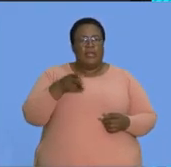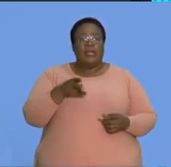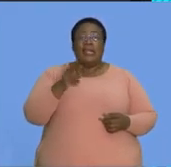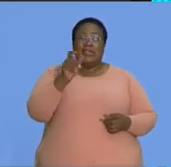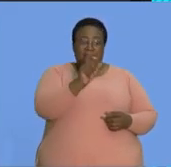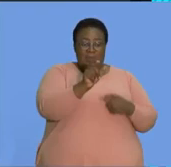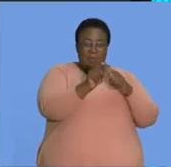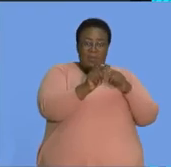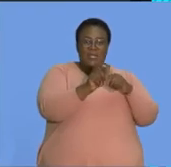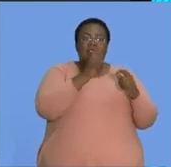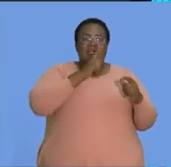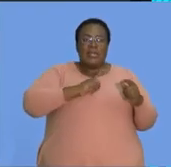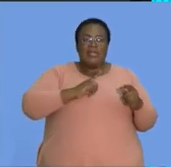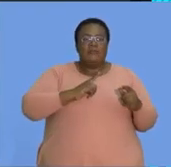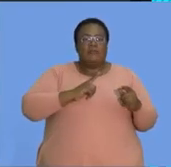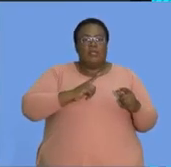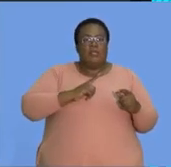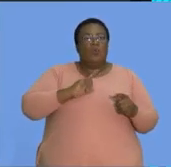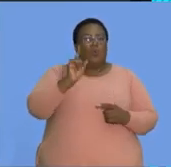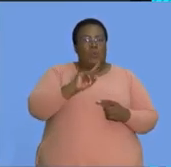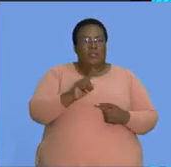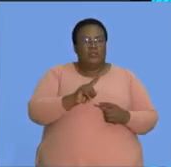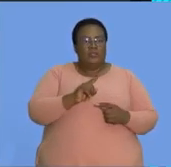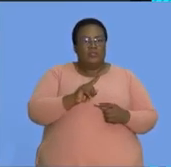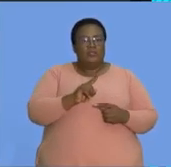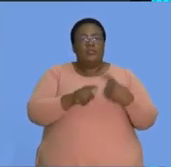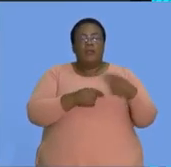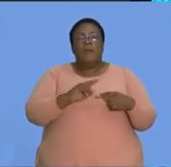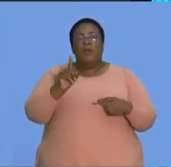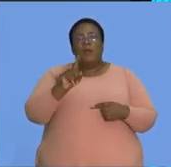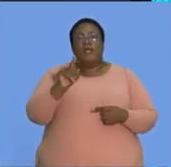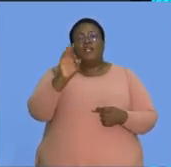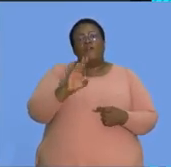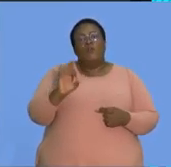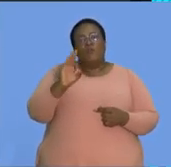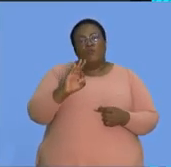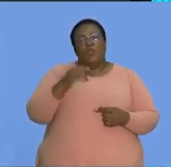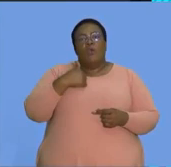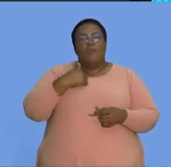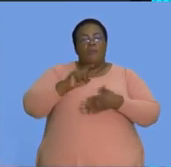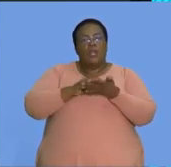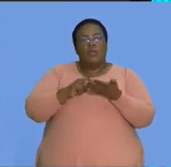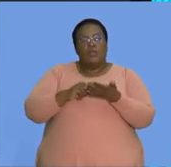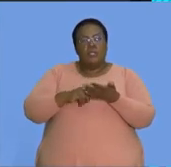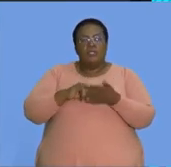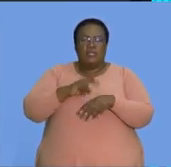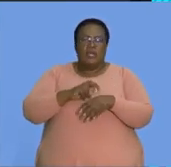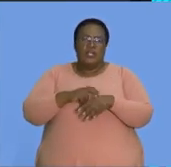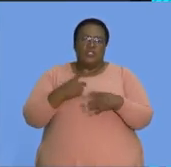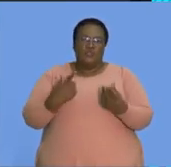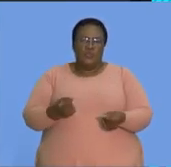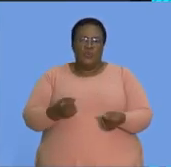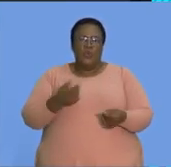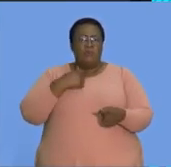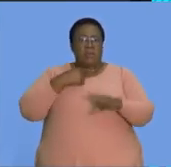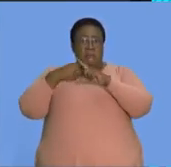it that that keyword is telling me with respect to the kind of calculation that I